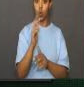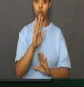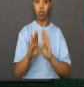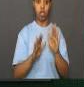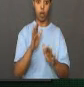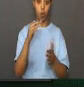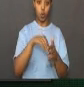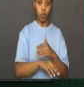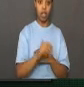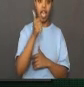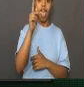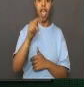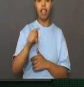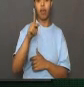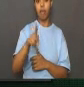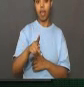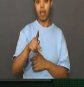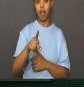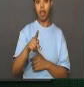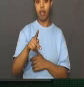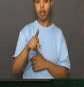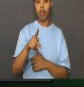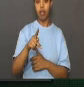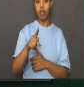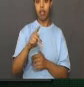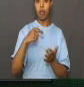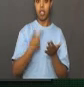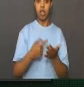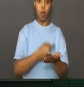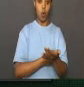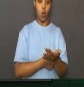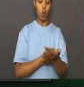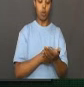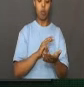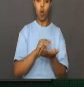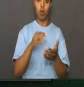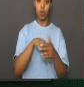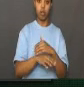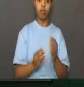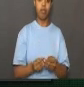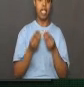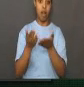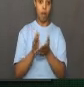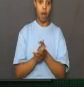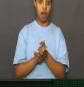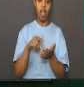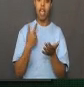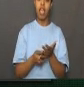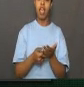steps, ATP is invested in the glucose molecules.